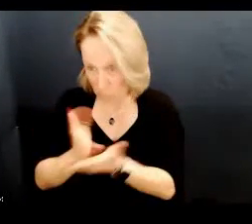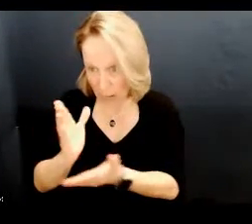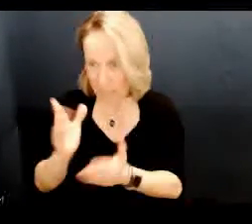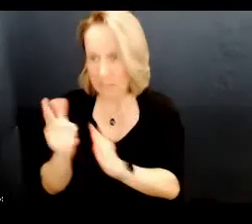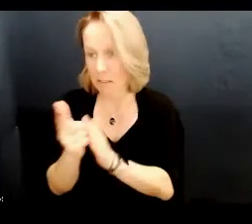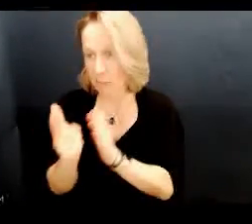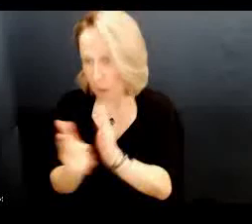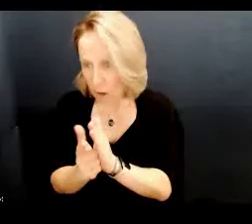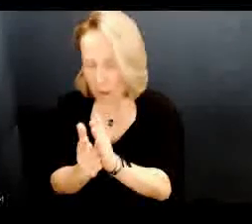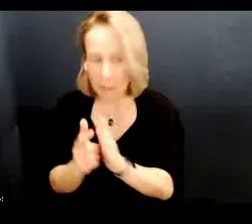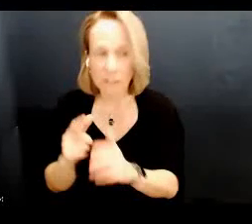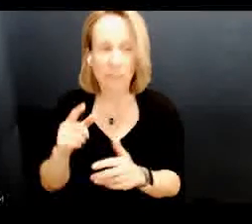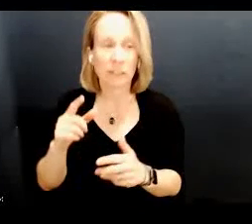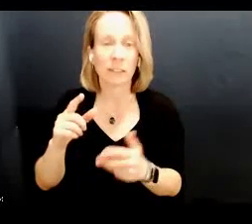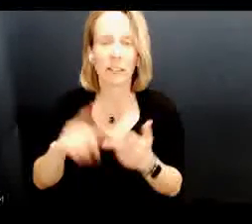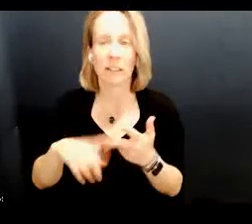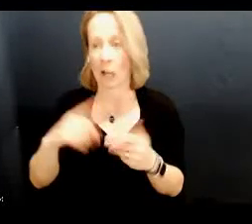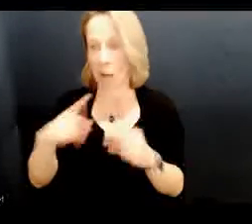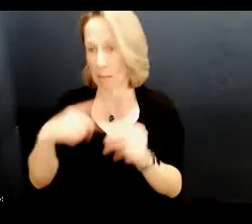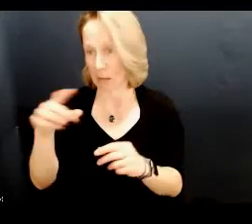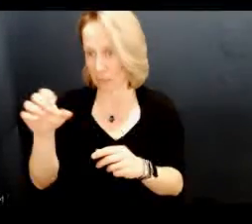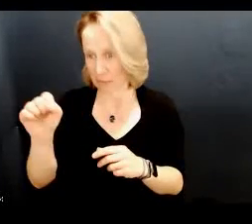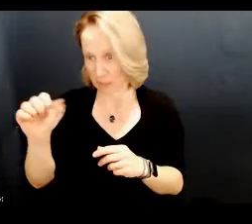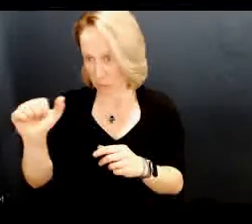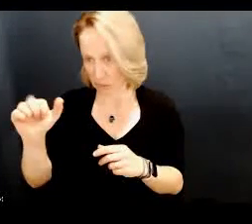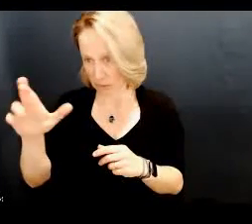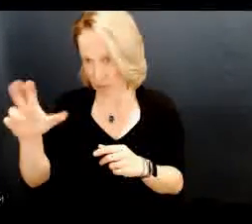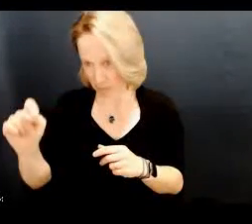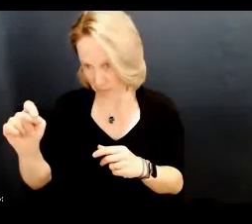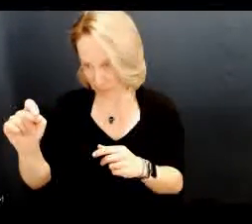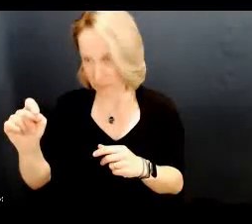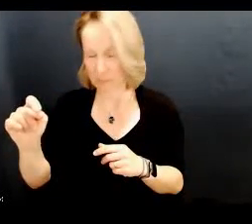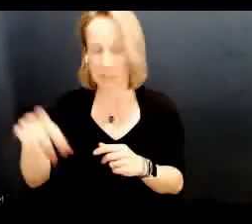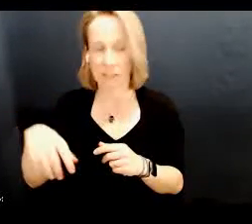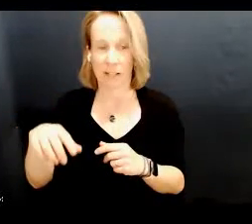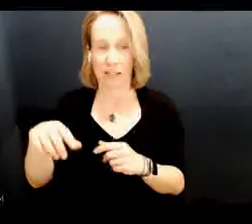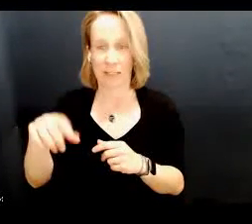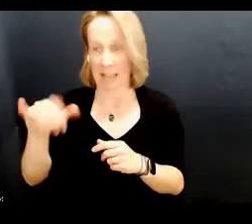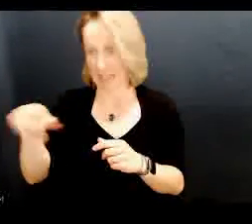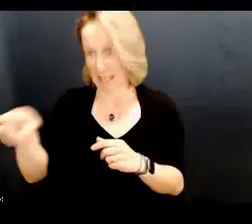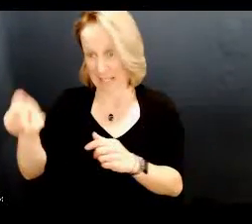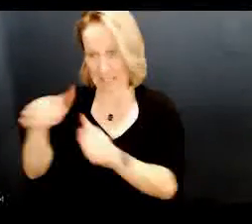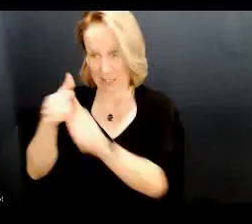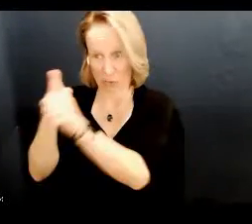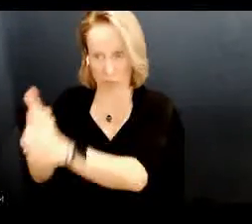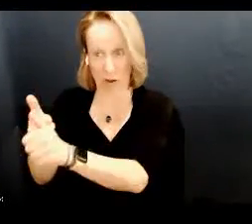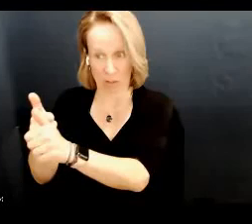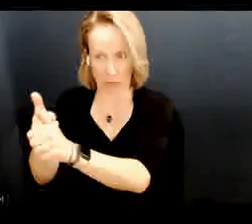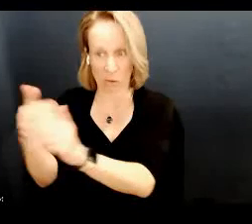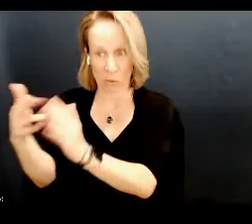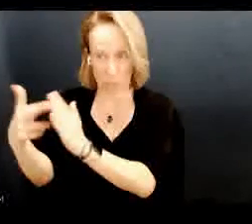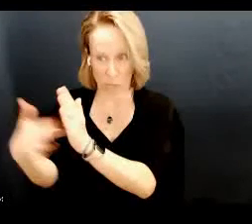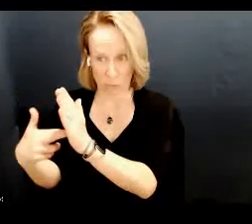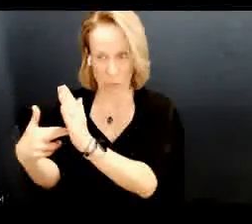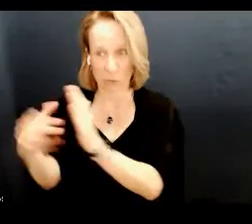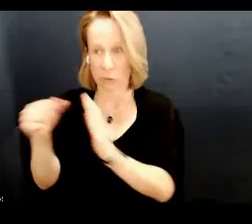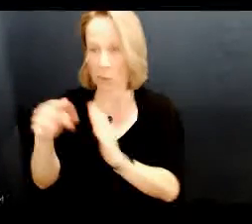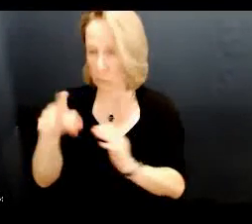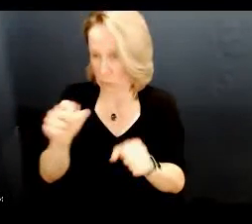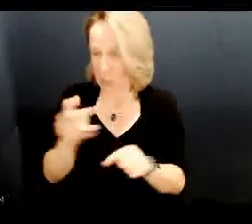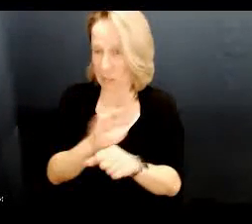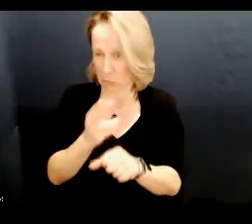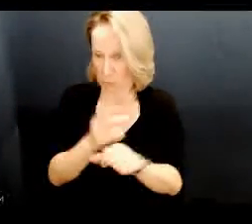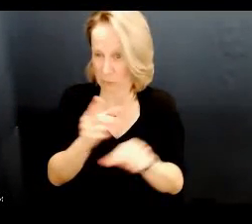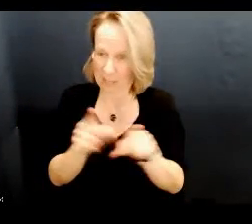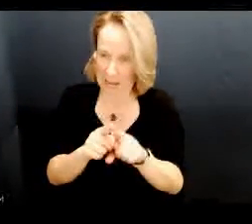that sexual assault response teams need to be following, right? So you can use it as a draft, you can use